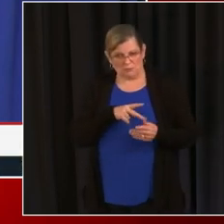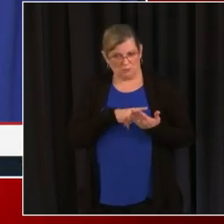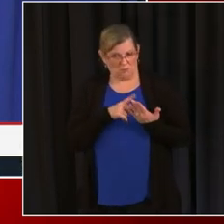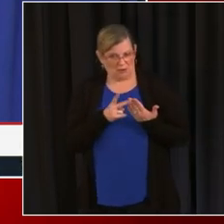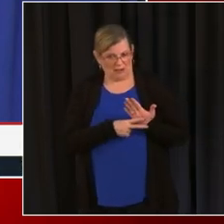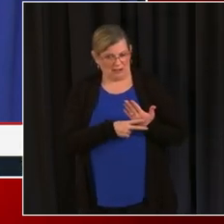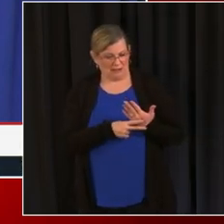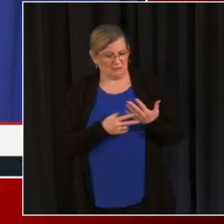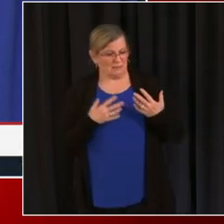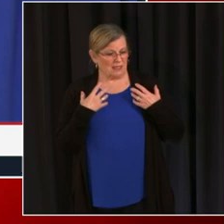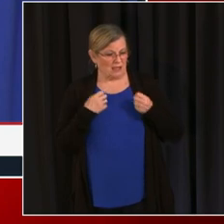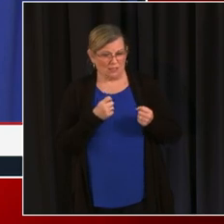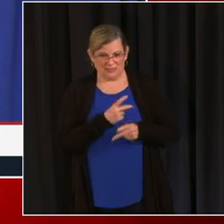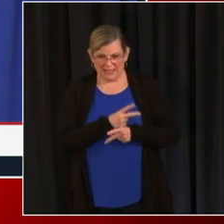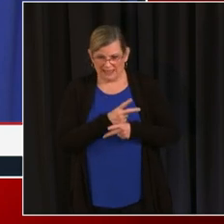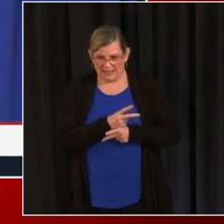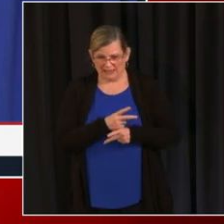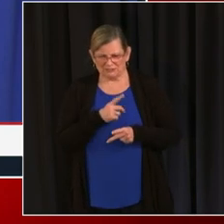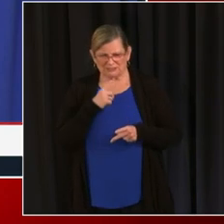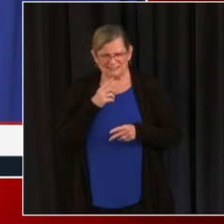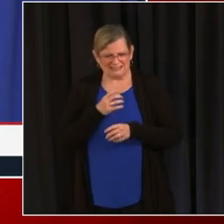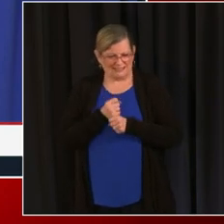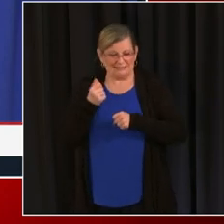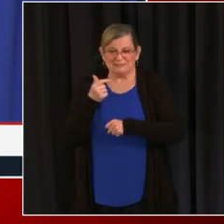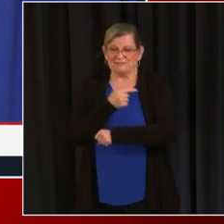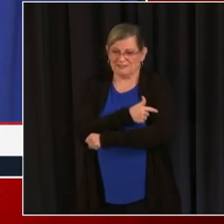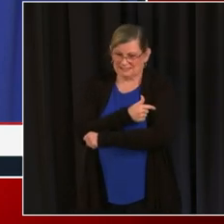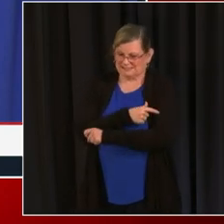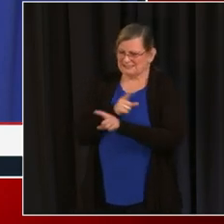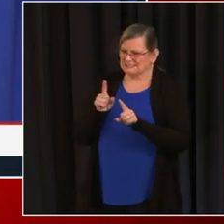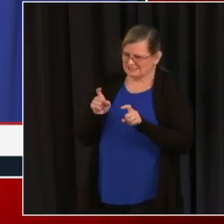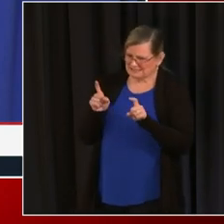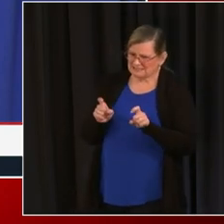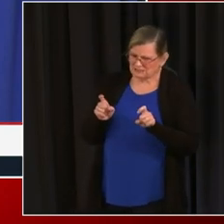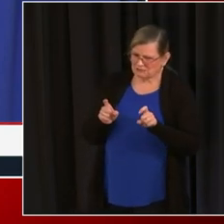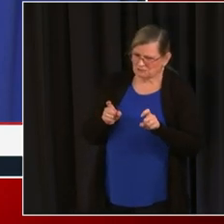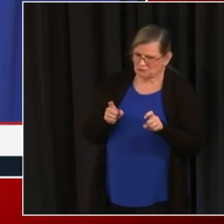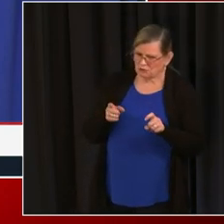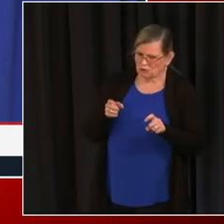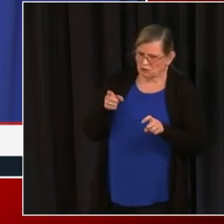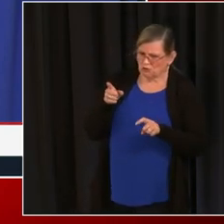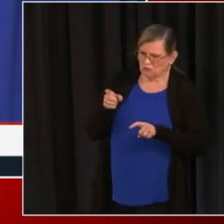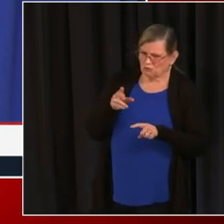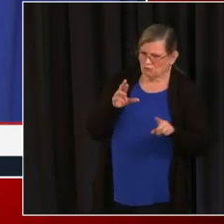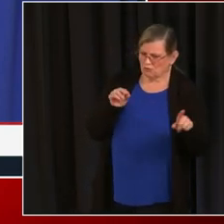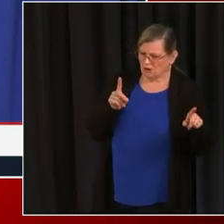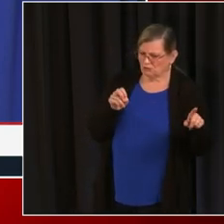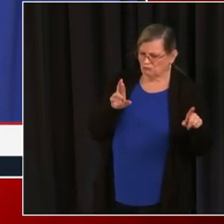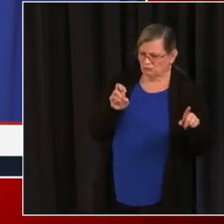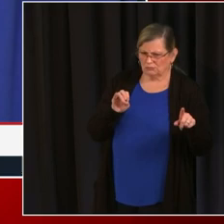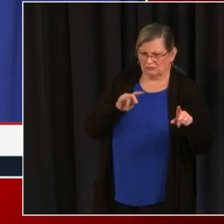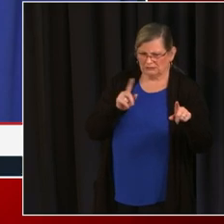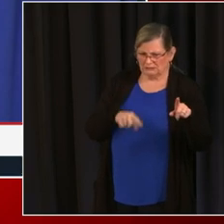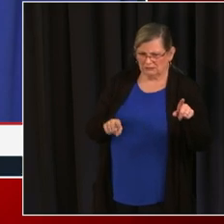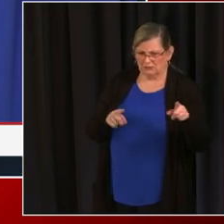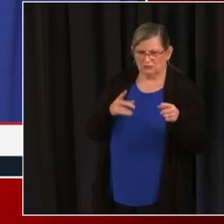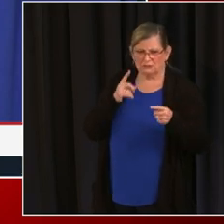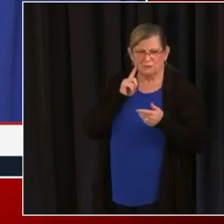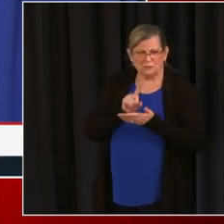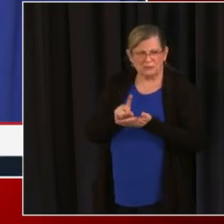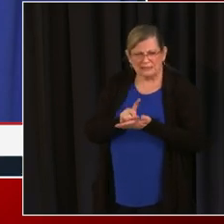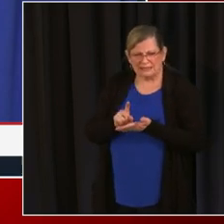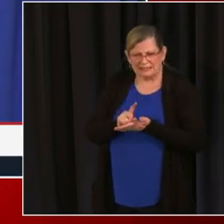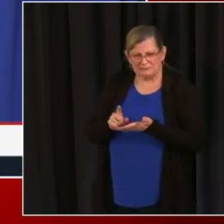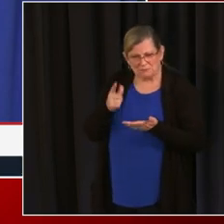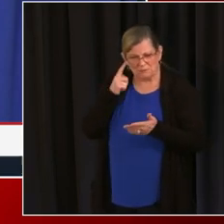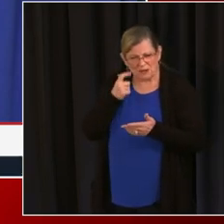healthcare facilities should still continue. As Director Rodriguez mentioned, we are around, on a weekly basis for the